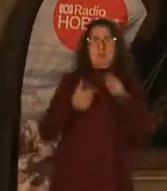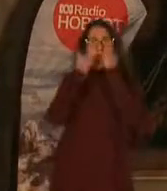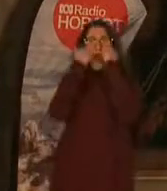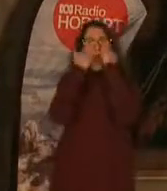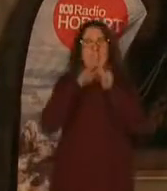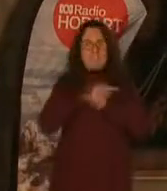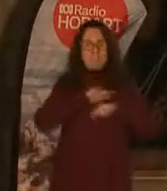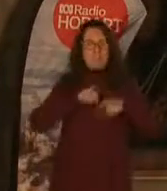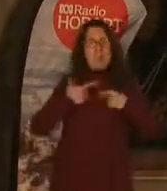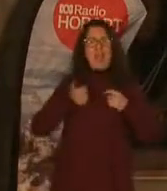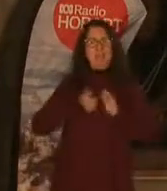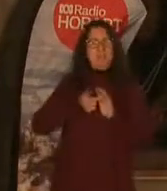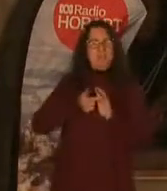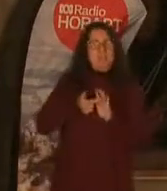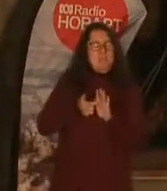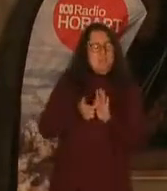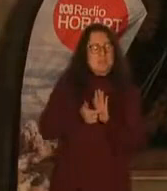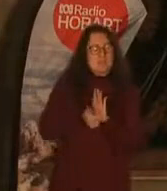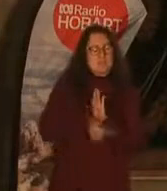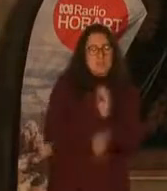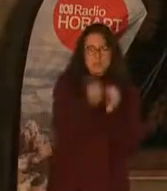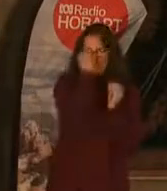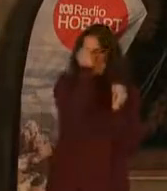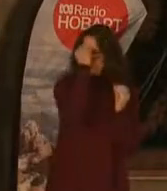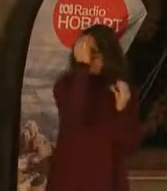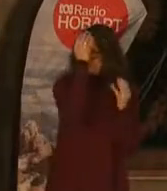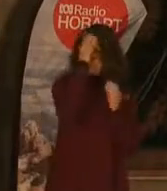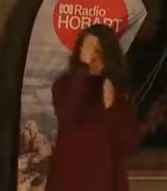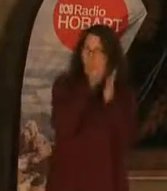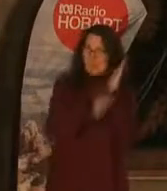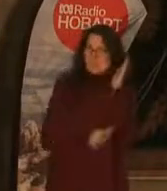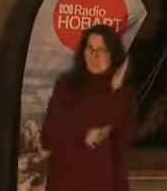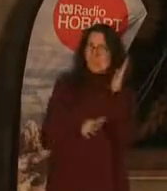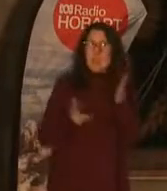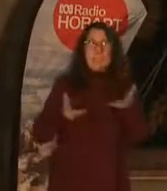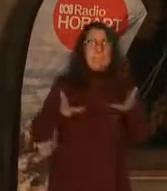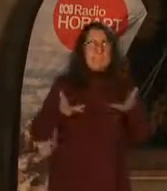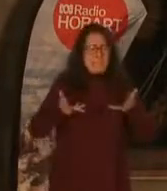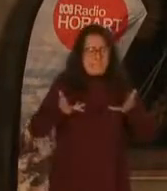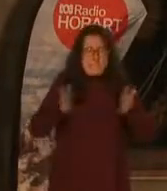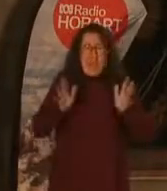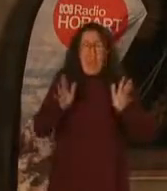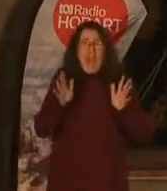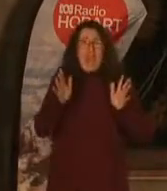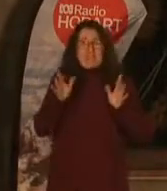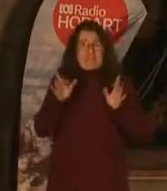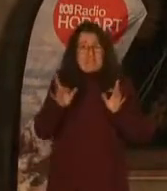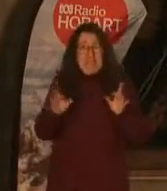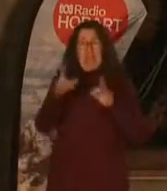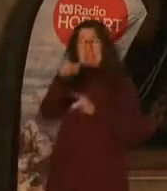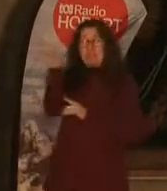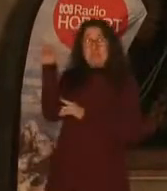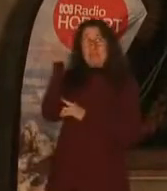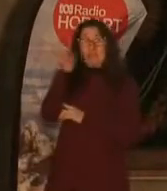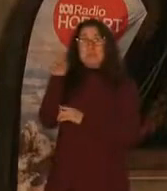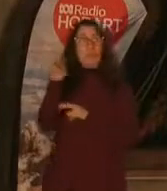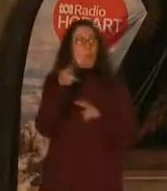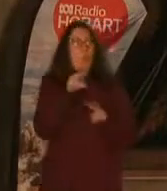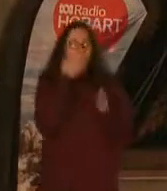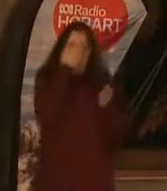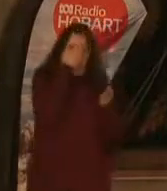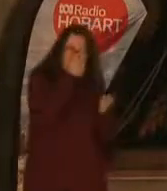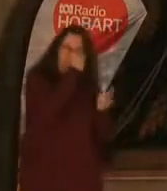knowledge. And it's only just beginning to be valued in the way that it should be. I think I've been